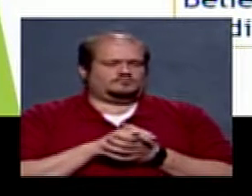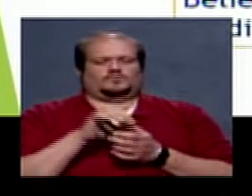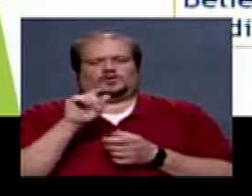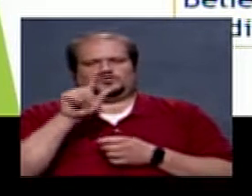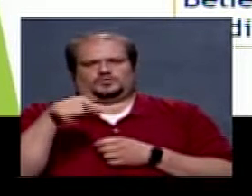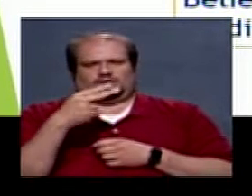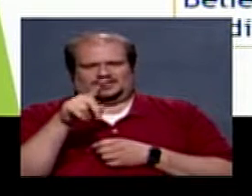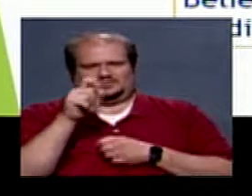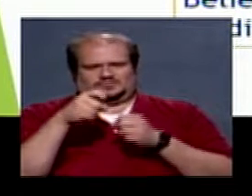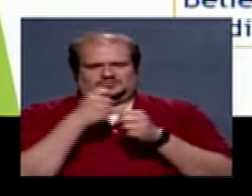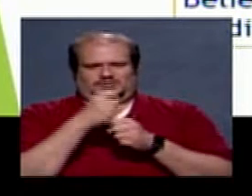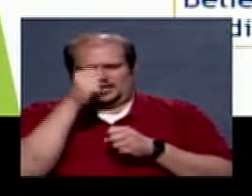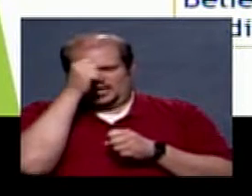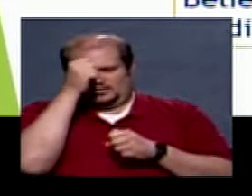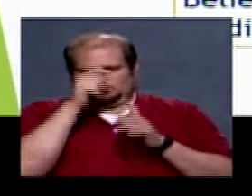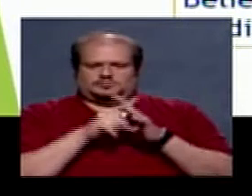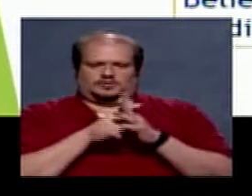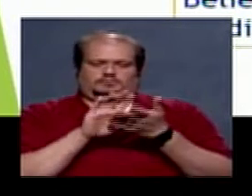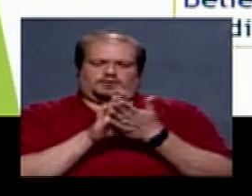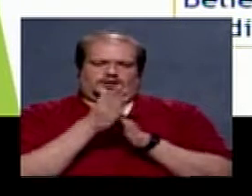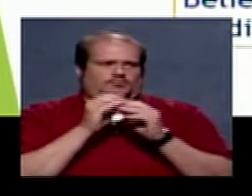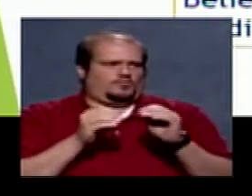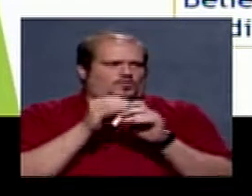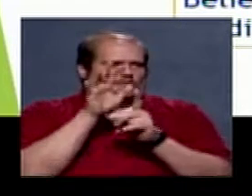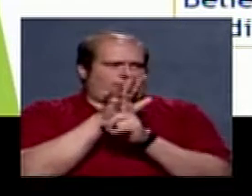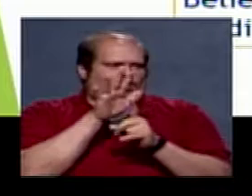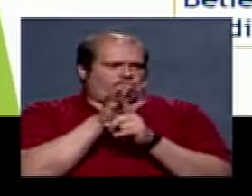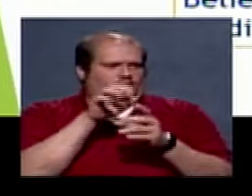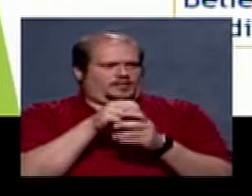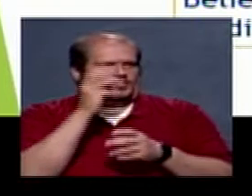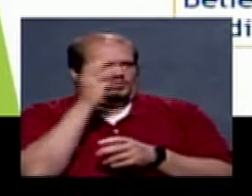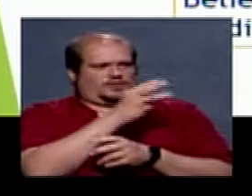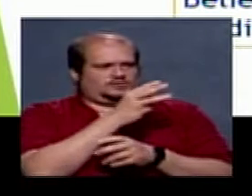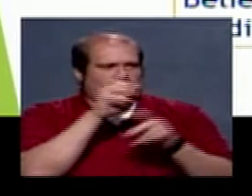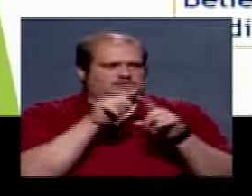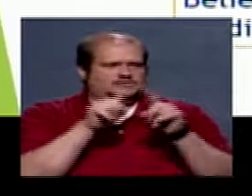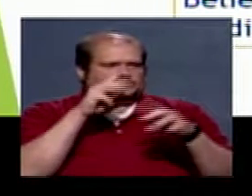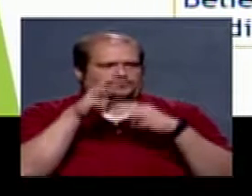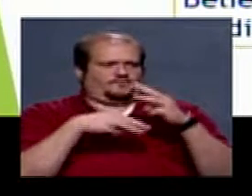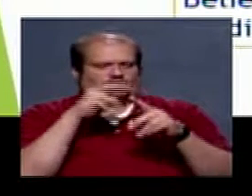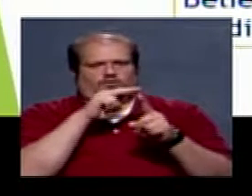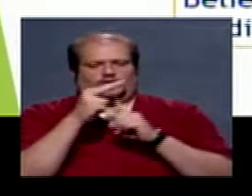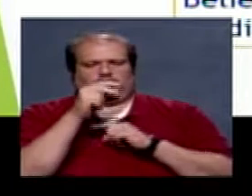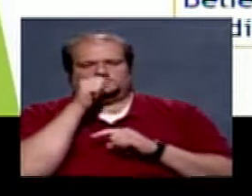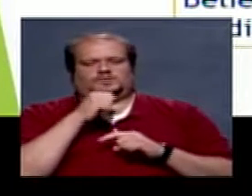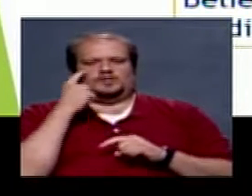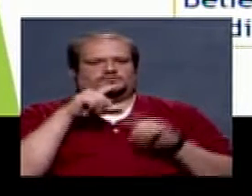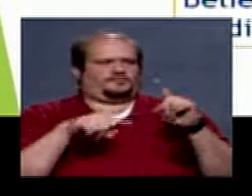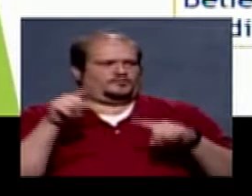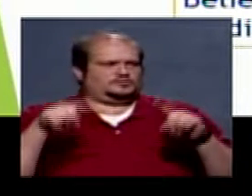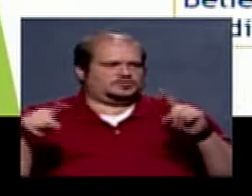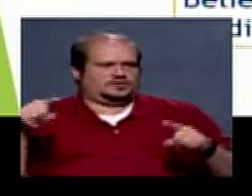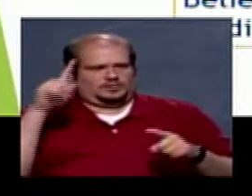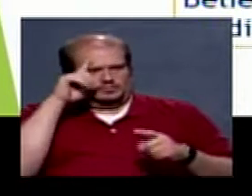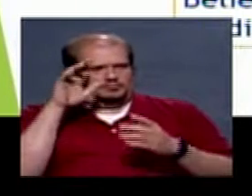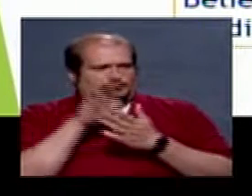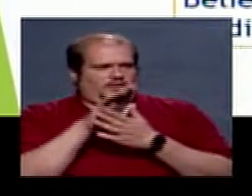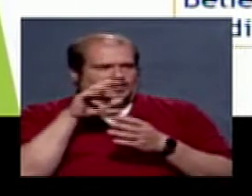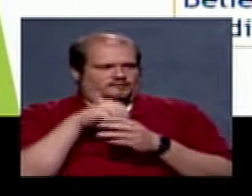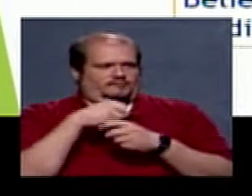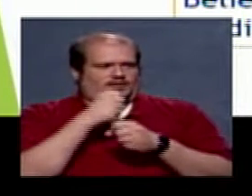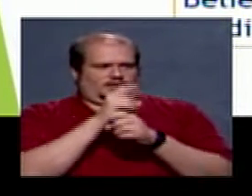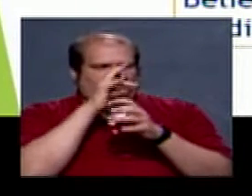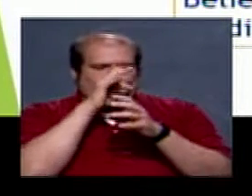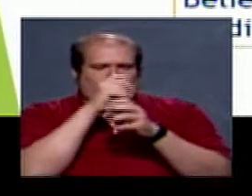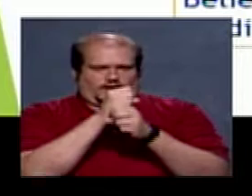20th century, Hinduism began to gain popularity in the West. Its different worldview and its tolerance for diversity in